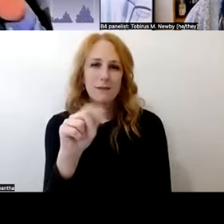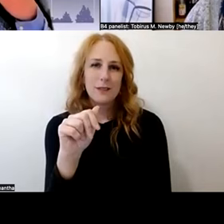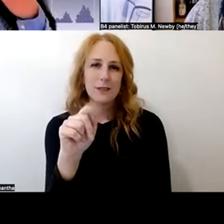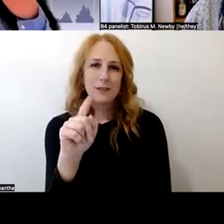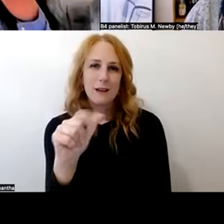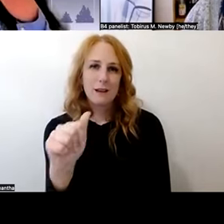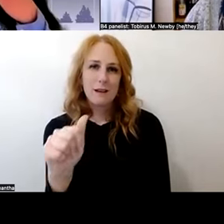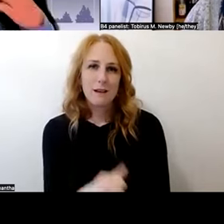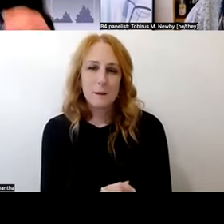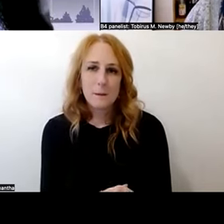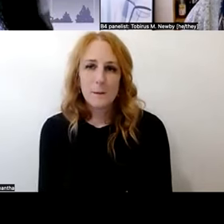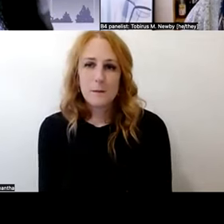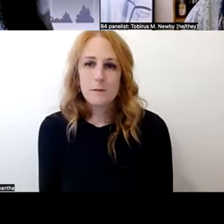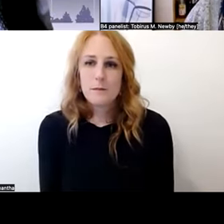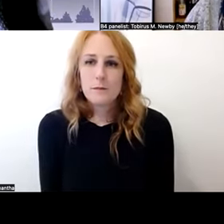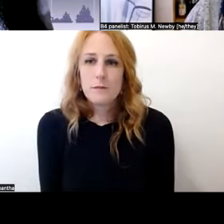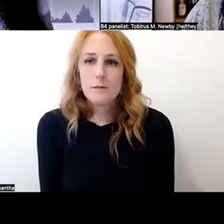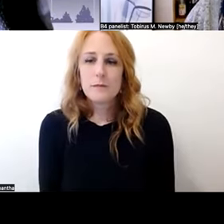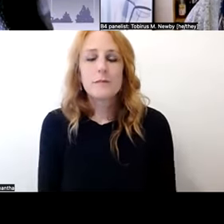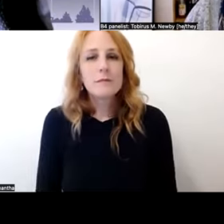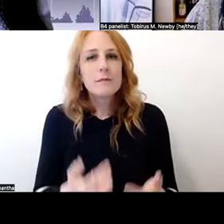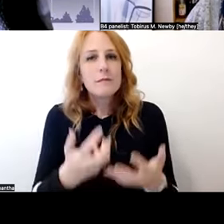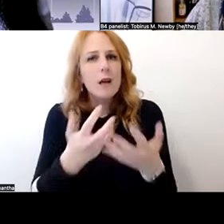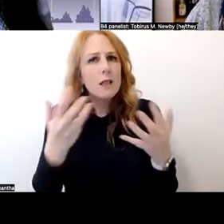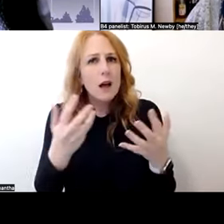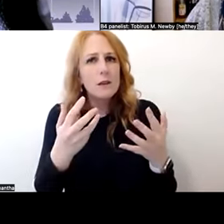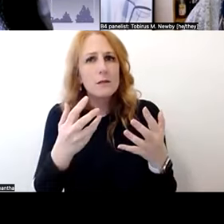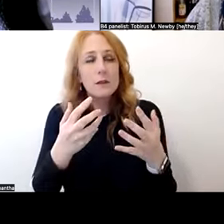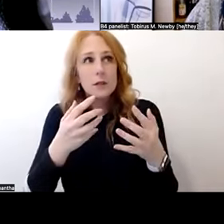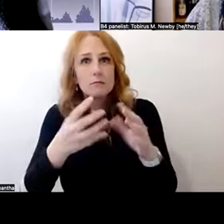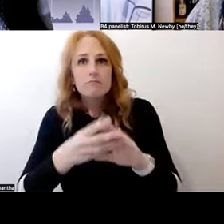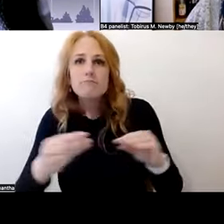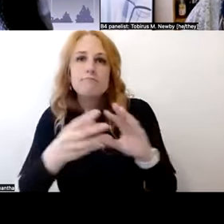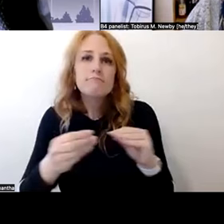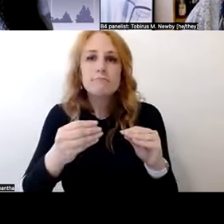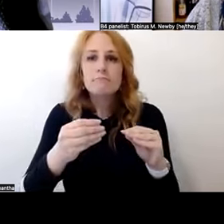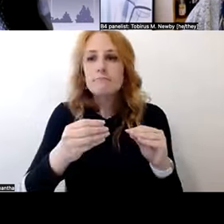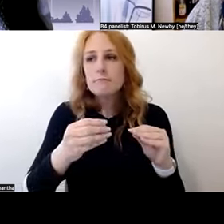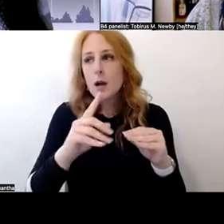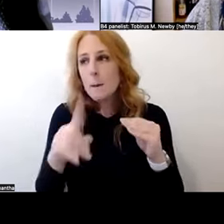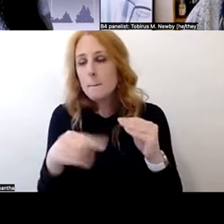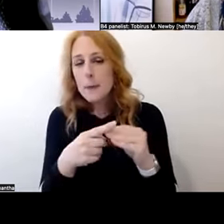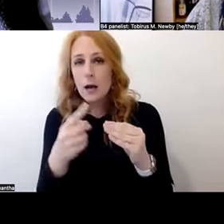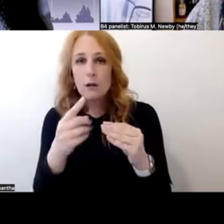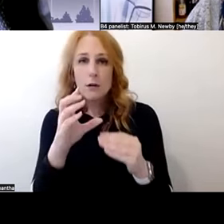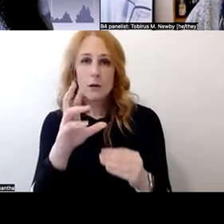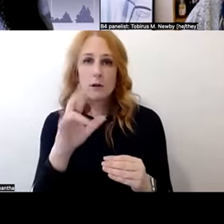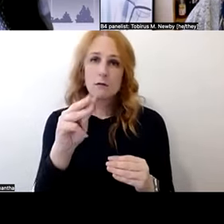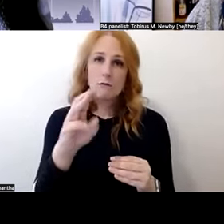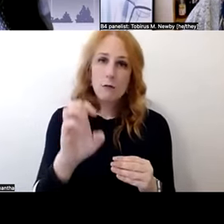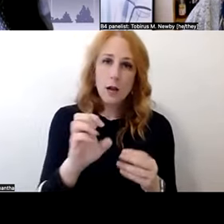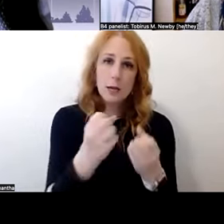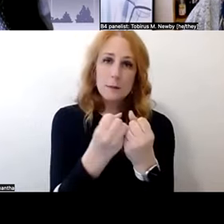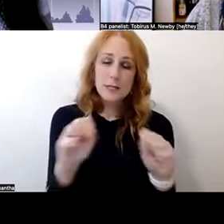sort of activation in public narratives around crime and safety right now that are not necessarily grounded